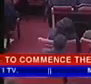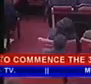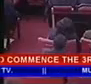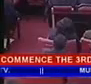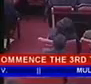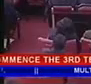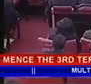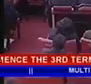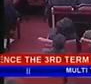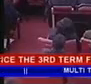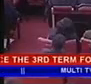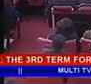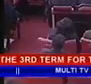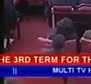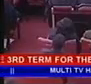various